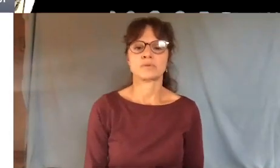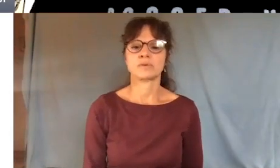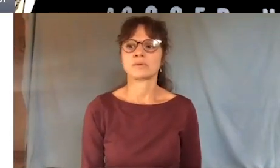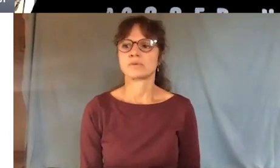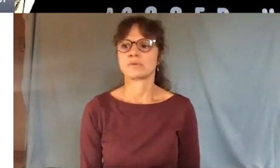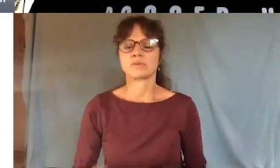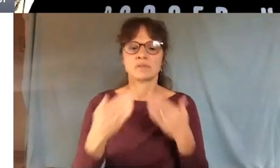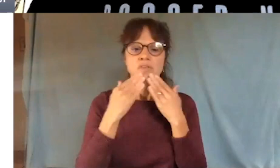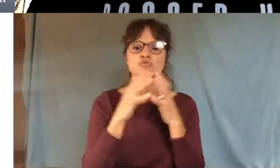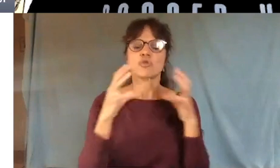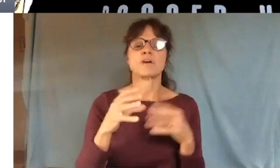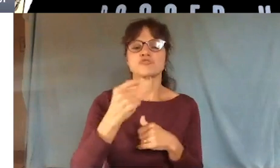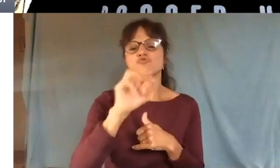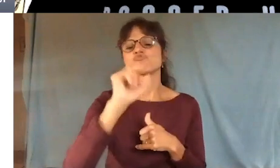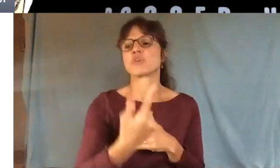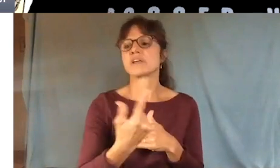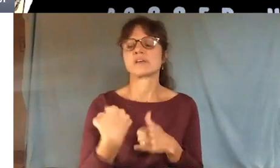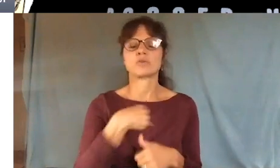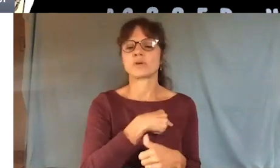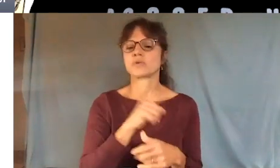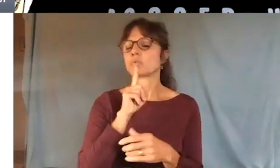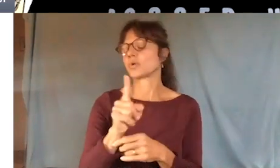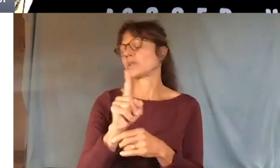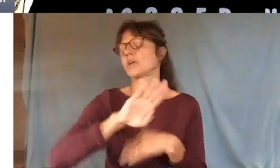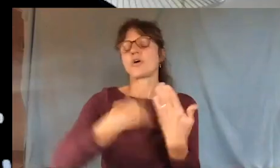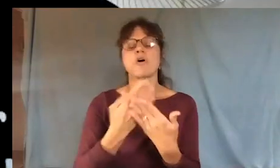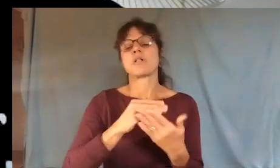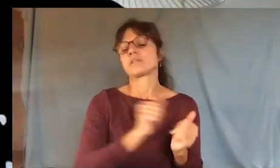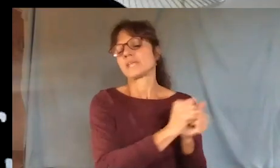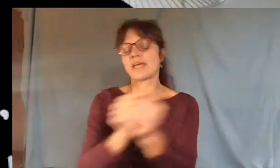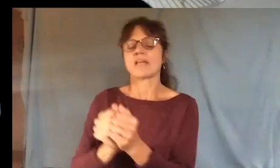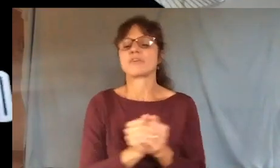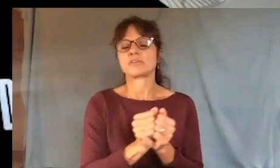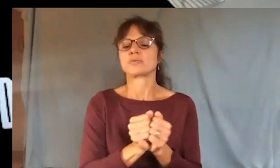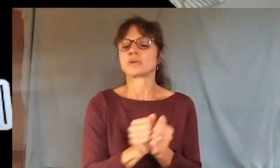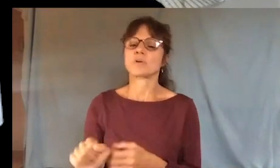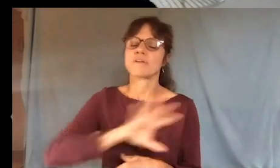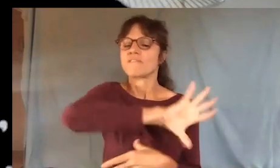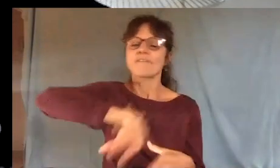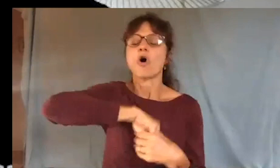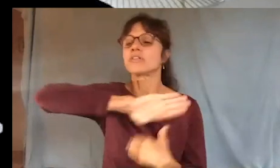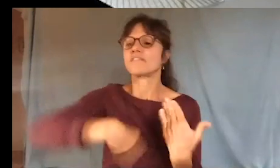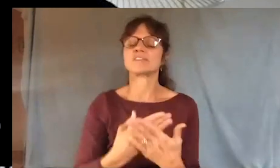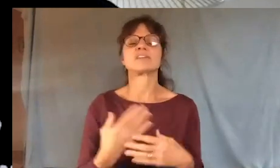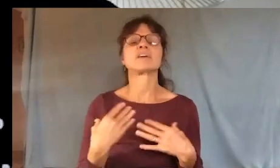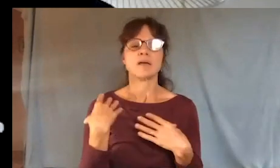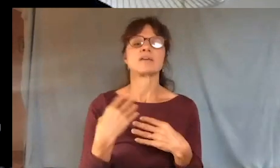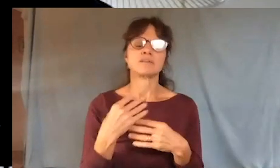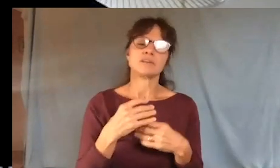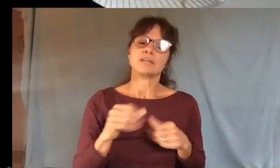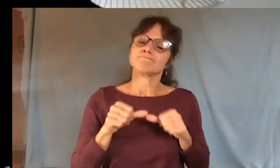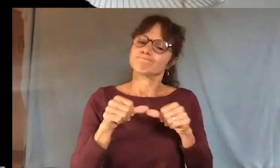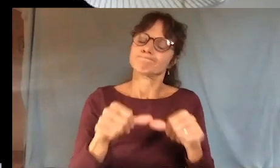Thank you so much, Greg. We are truly all in this together, and it's going to take all of us to come out a stronger, more